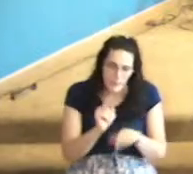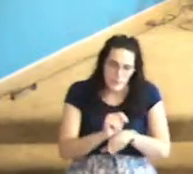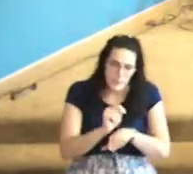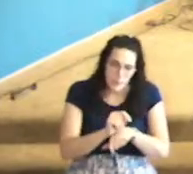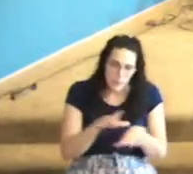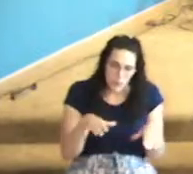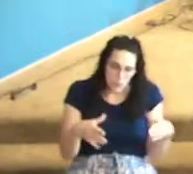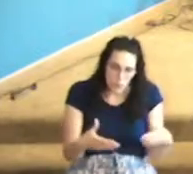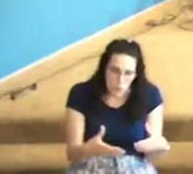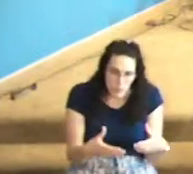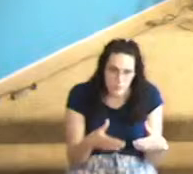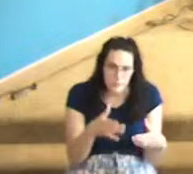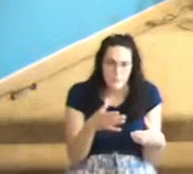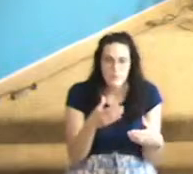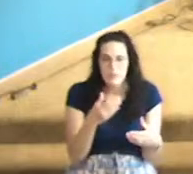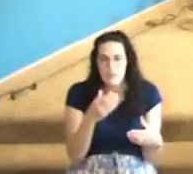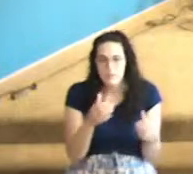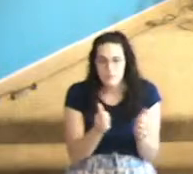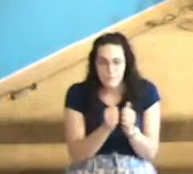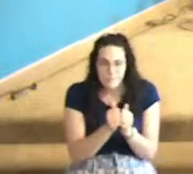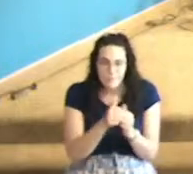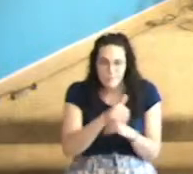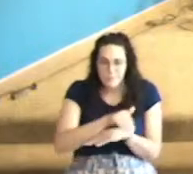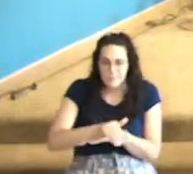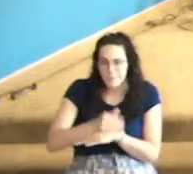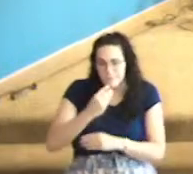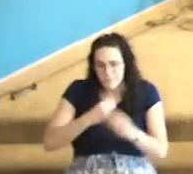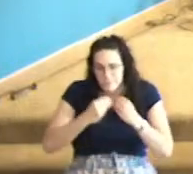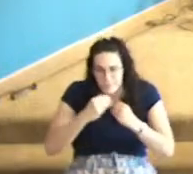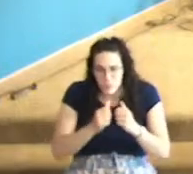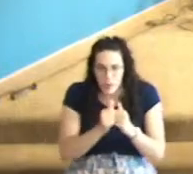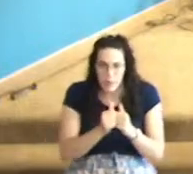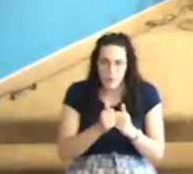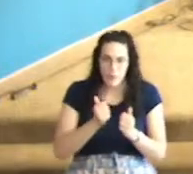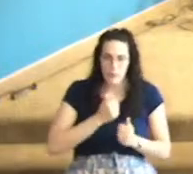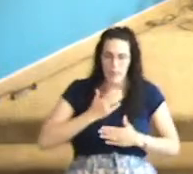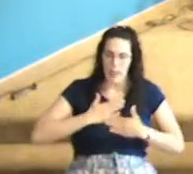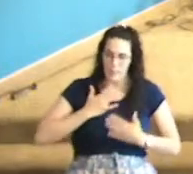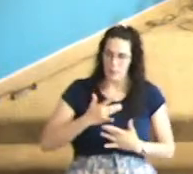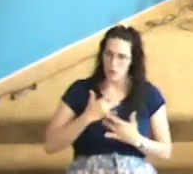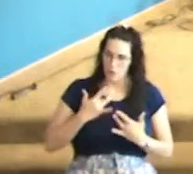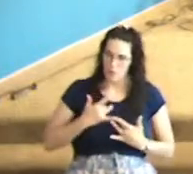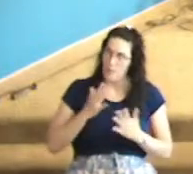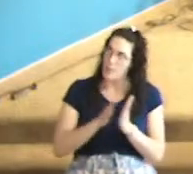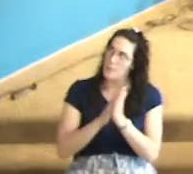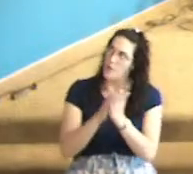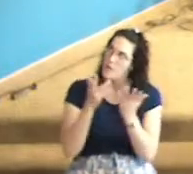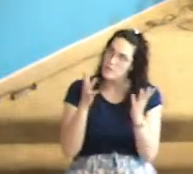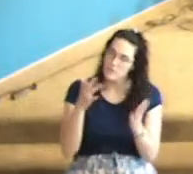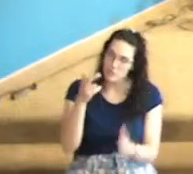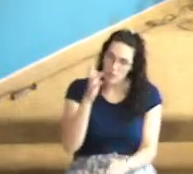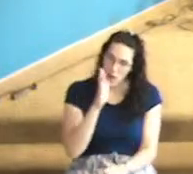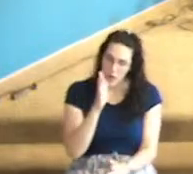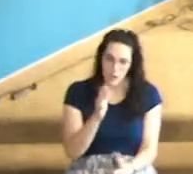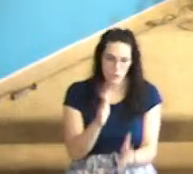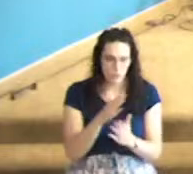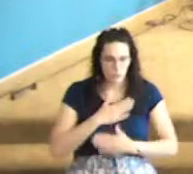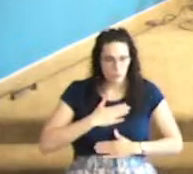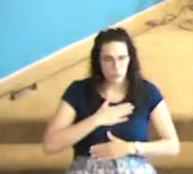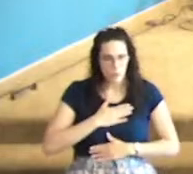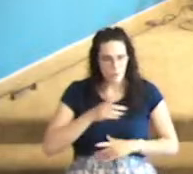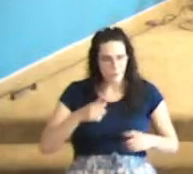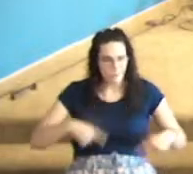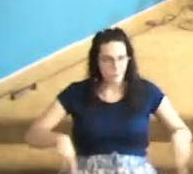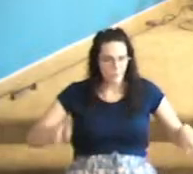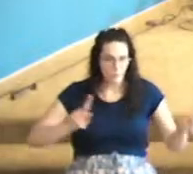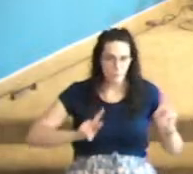in their homes and ate together with glad and sincere hearts, praising God and enjoying the favor of all the people. And because of